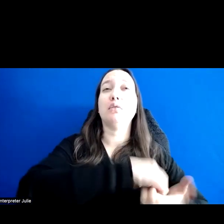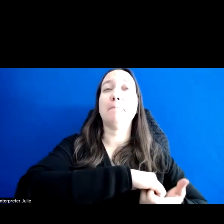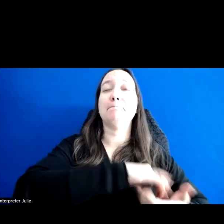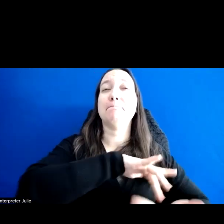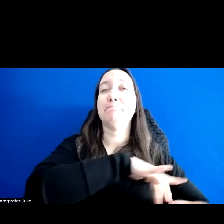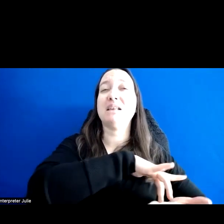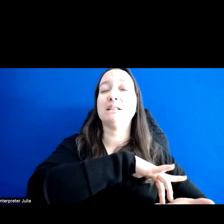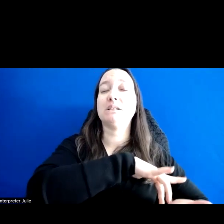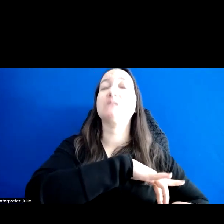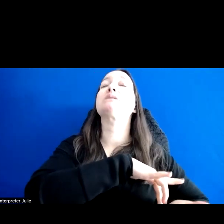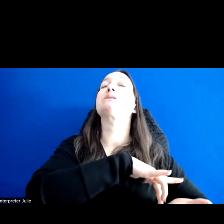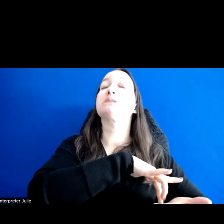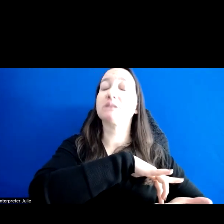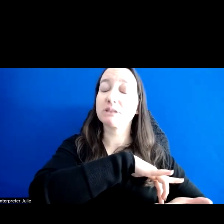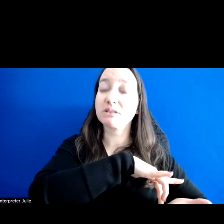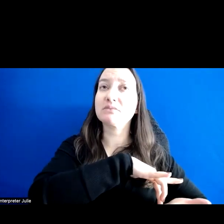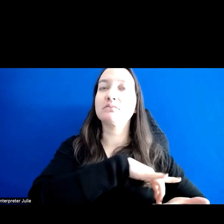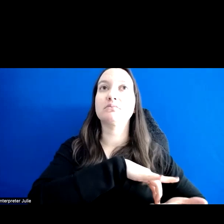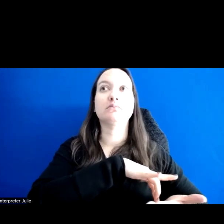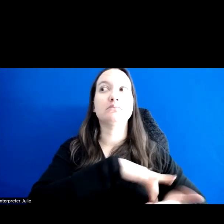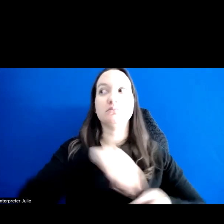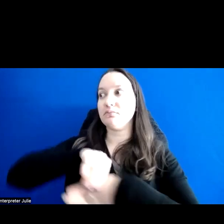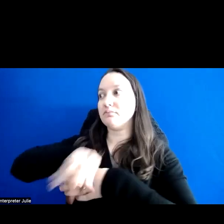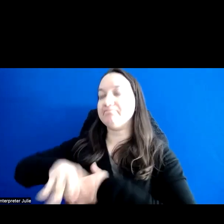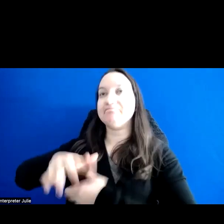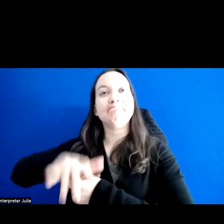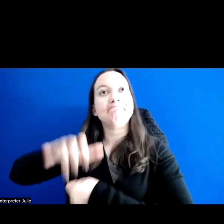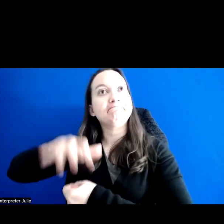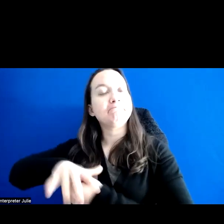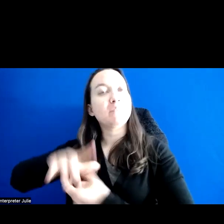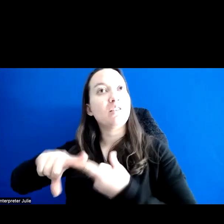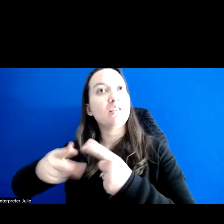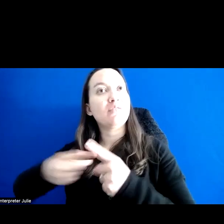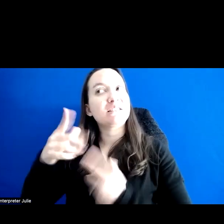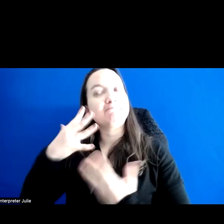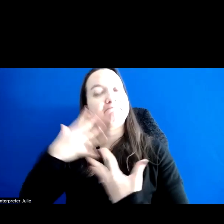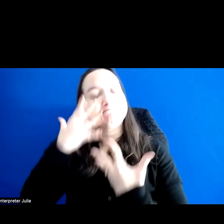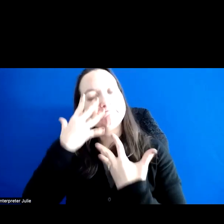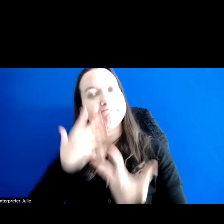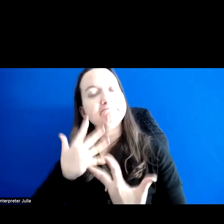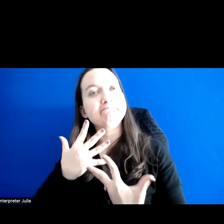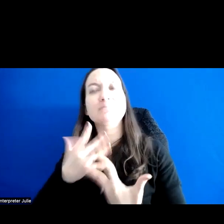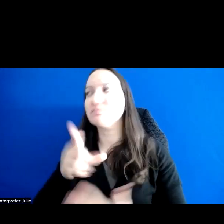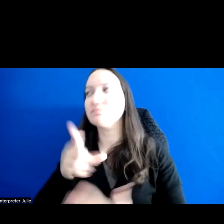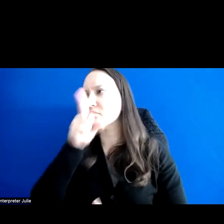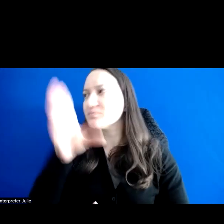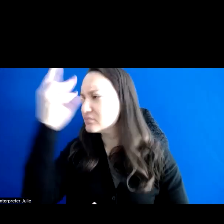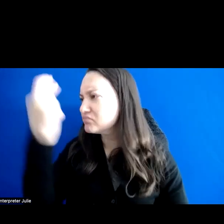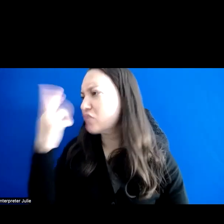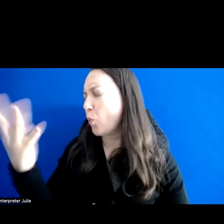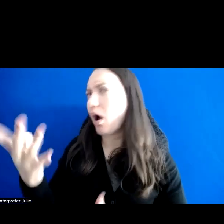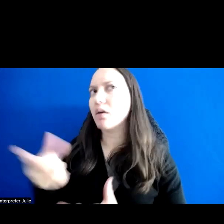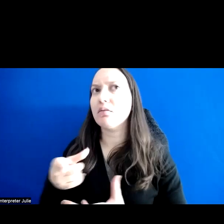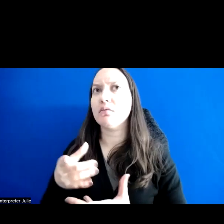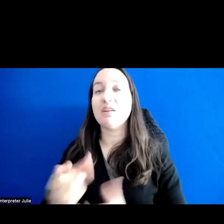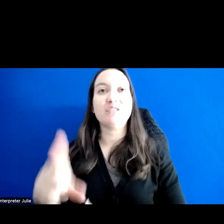medicine. This infuriated and saddened some of her friends who were strictly rationalists, who thought she was